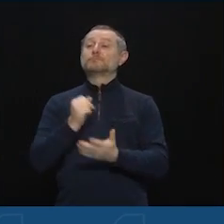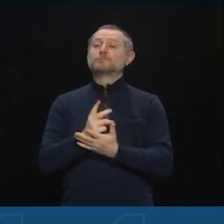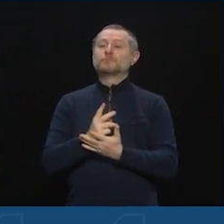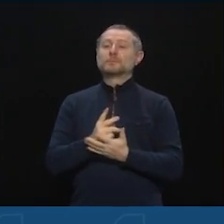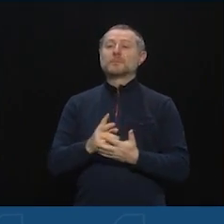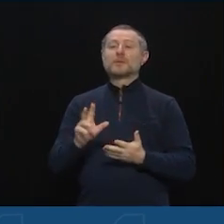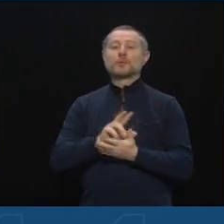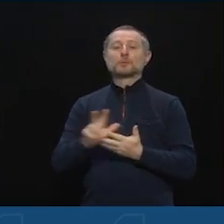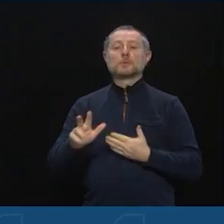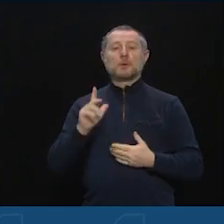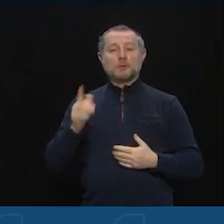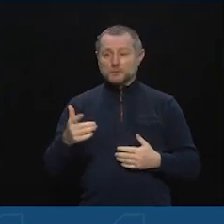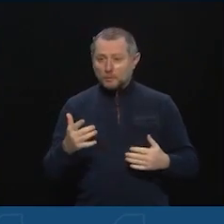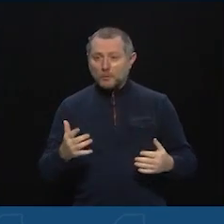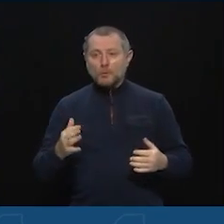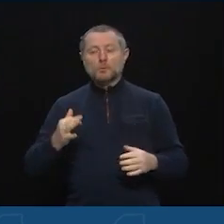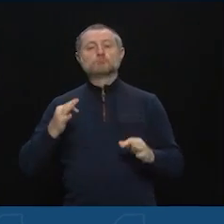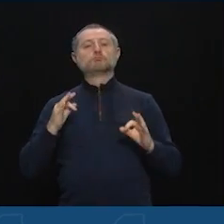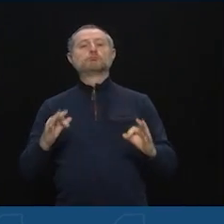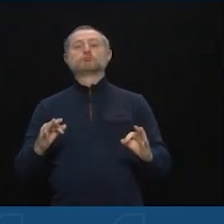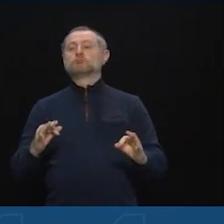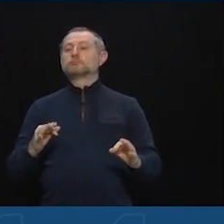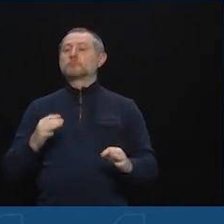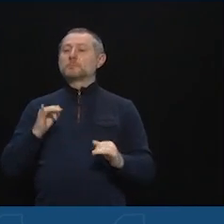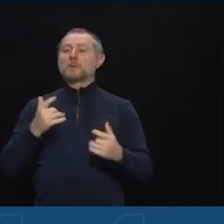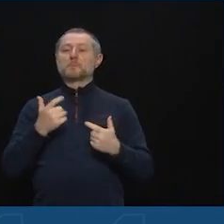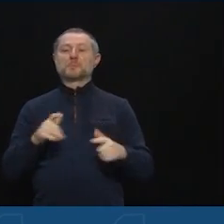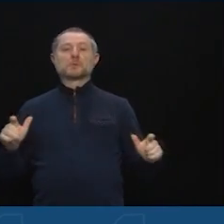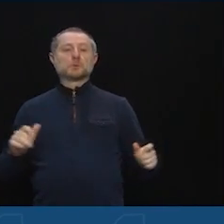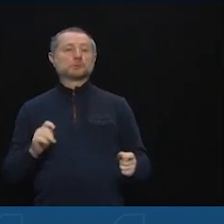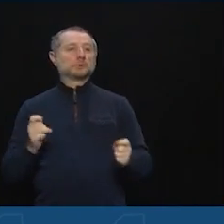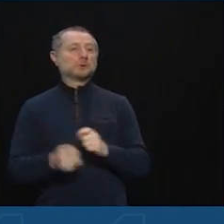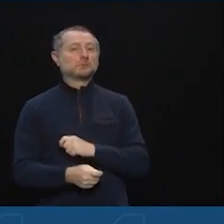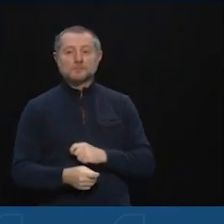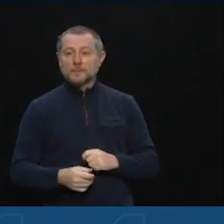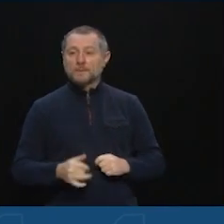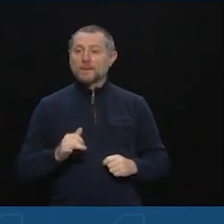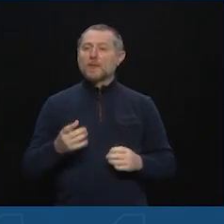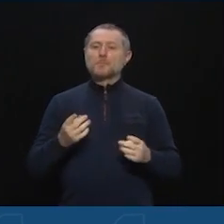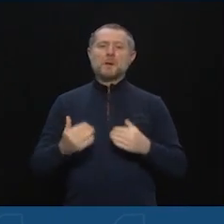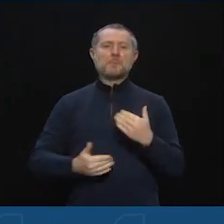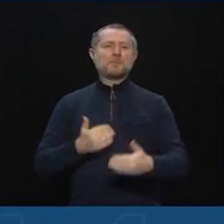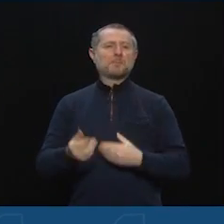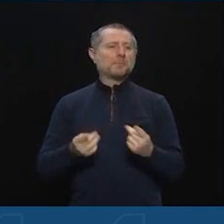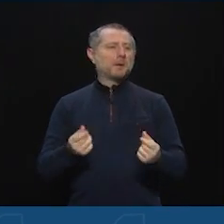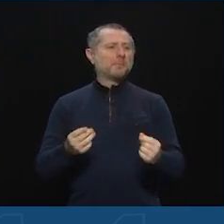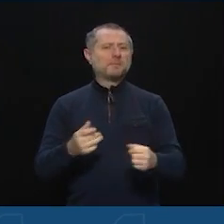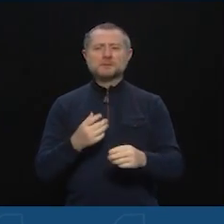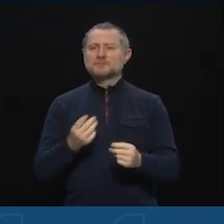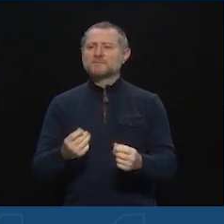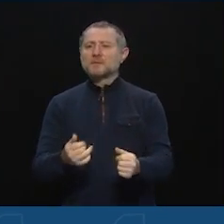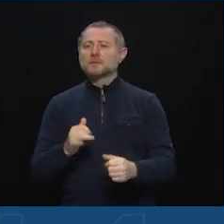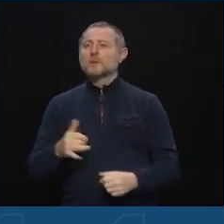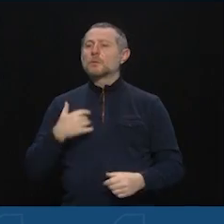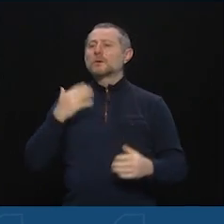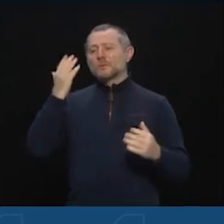later. And that, to me, is transformative. So that's why we're able to stay open for business here in